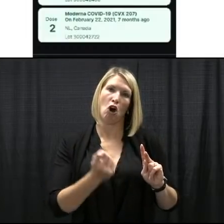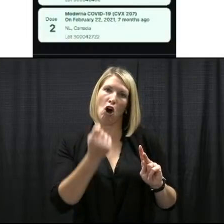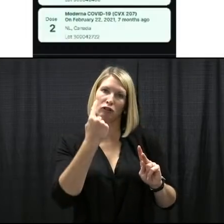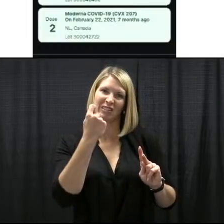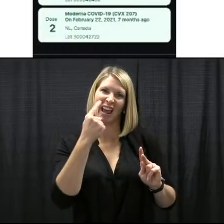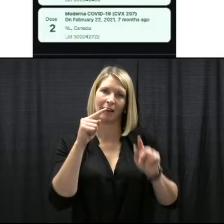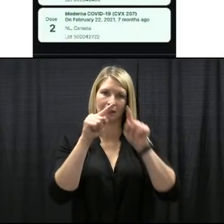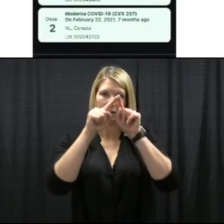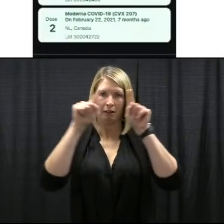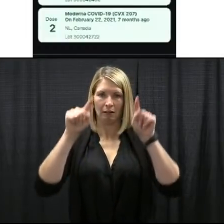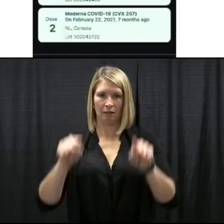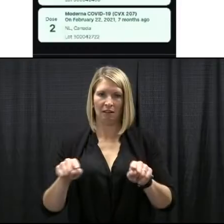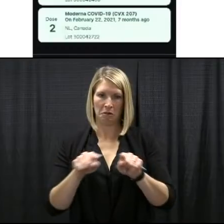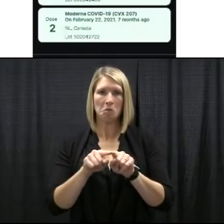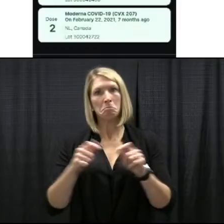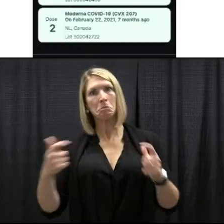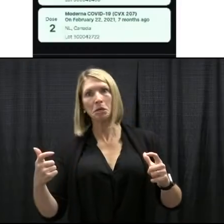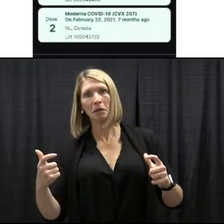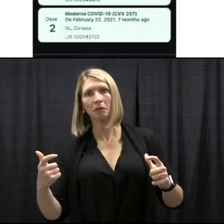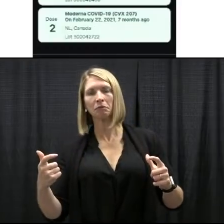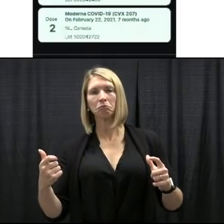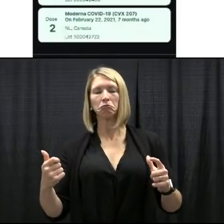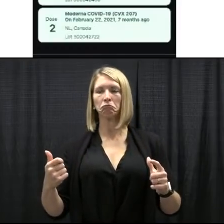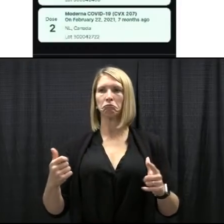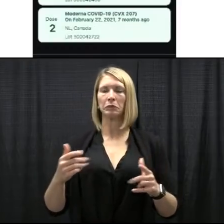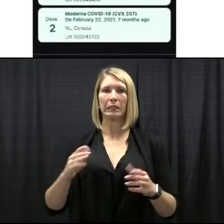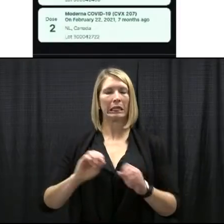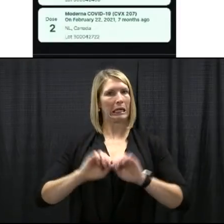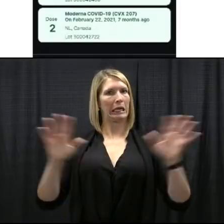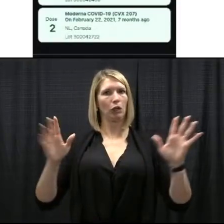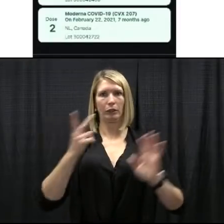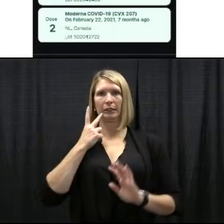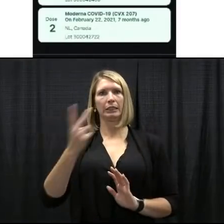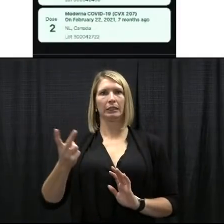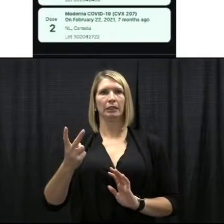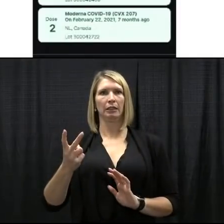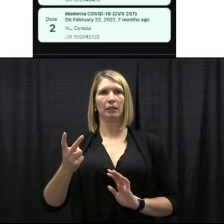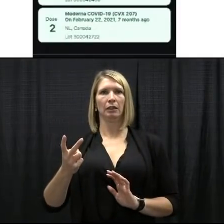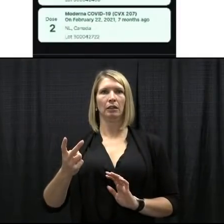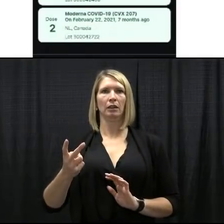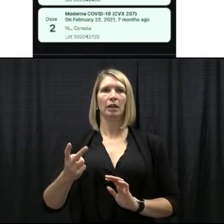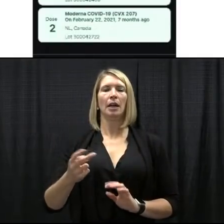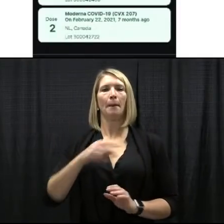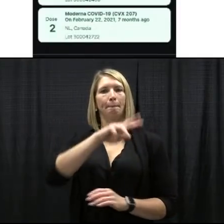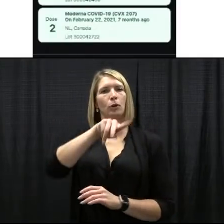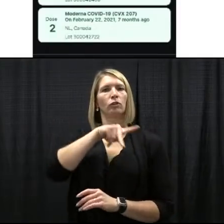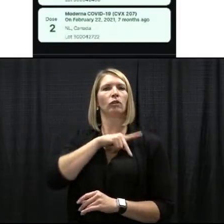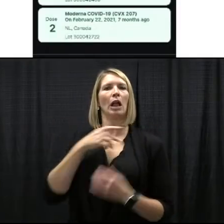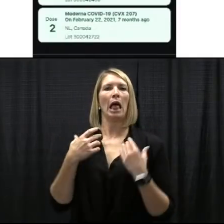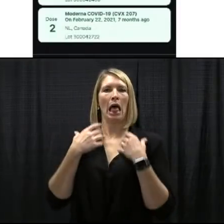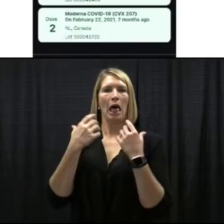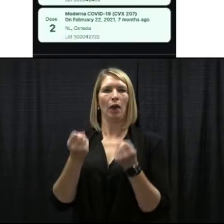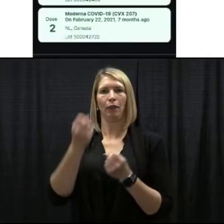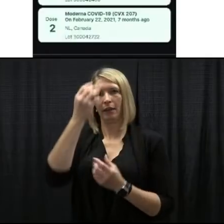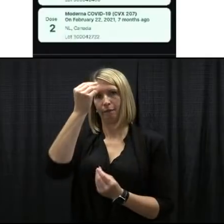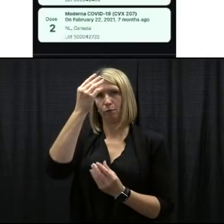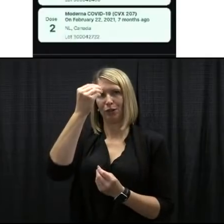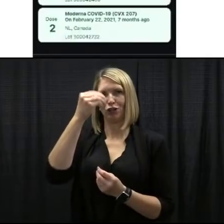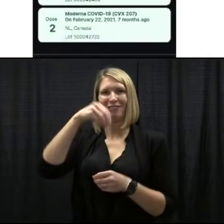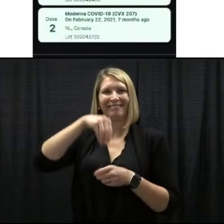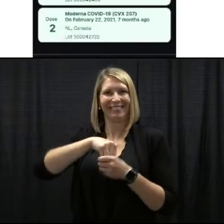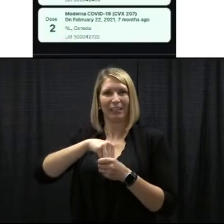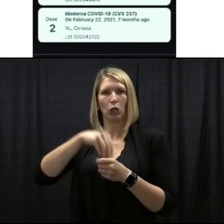code that you present if you want to enter a business. So there's no, personal health information there. It's all kind of in the QR